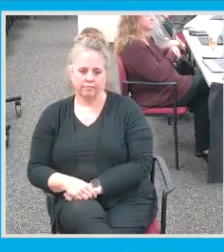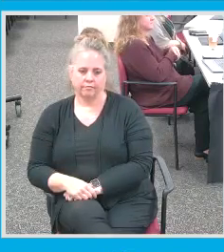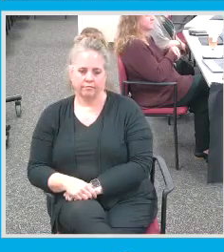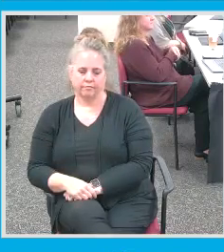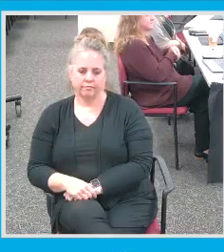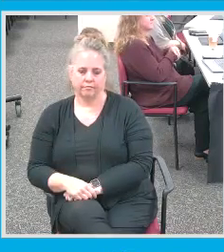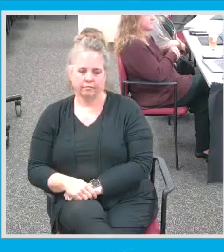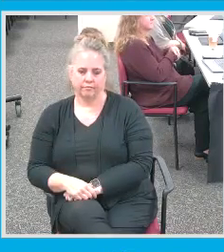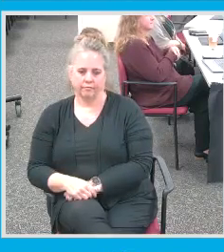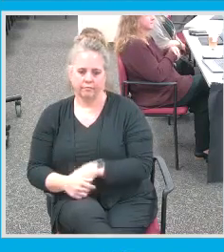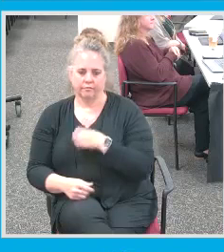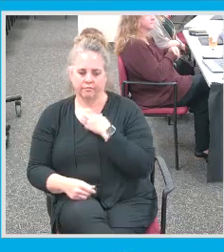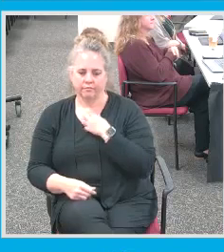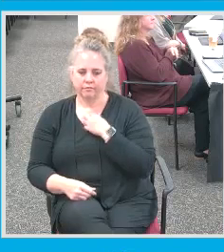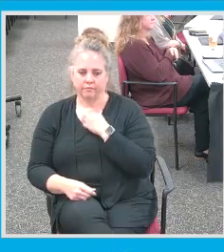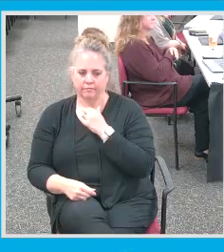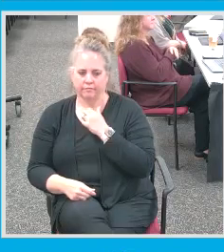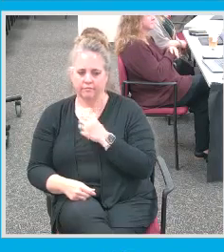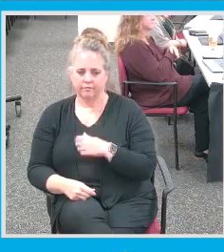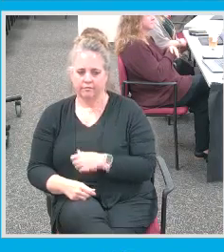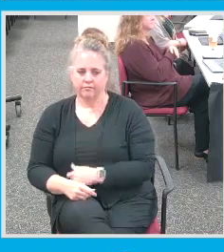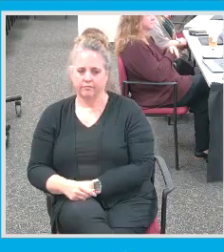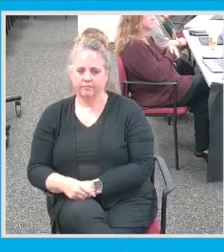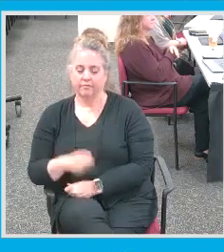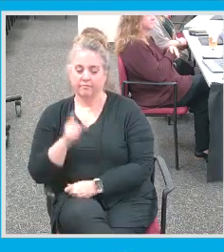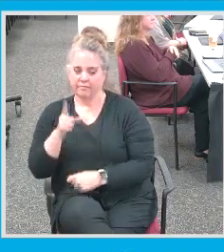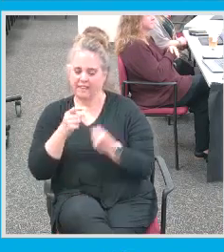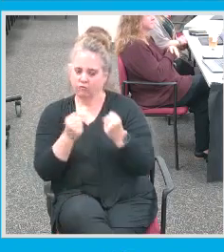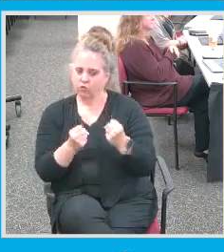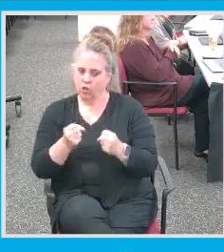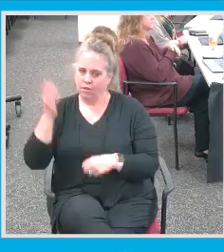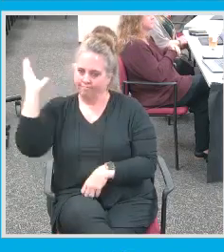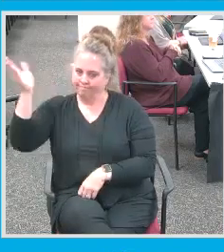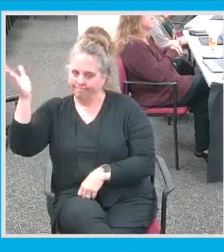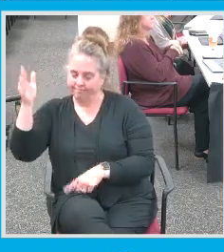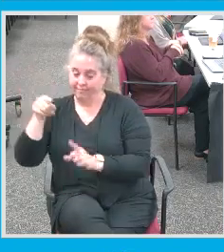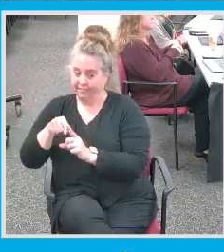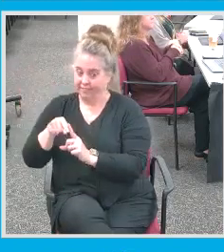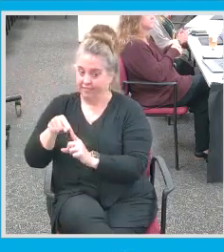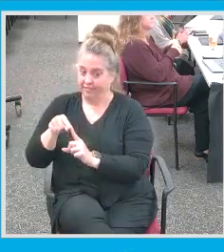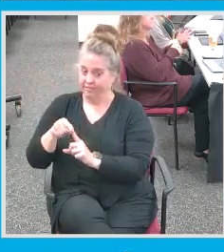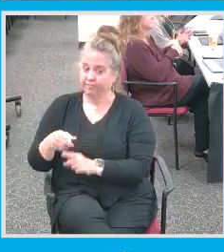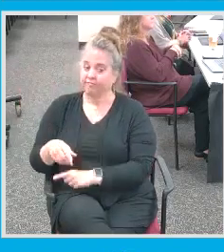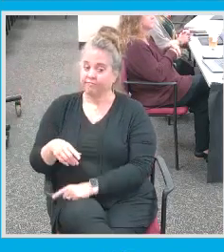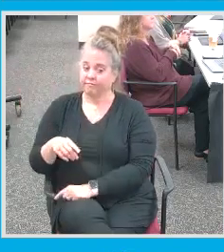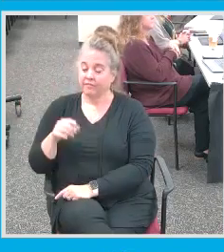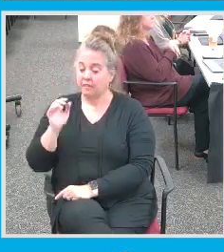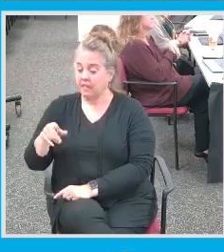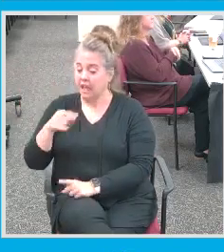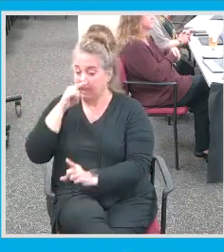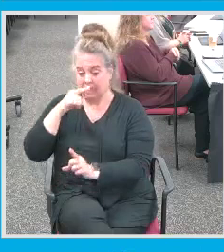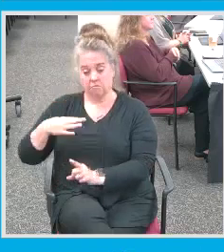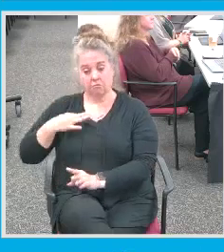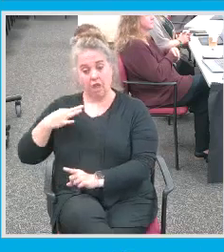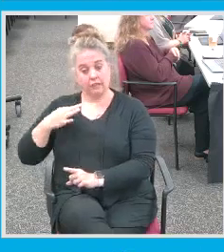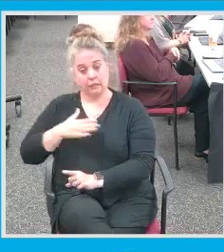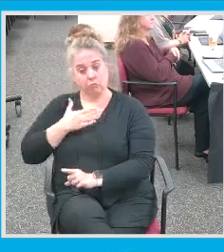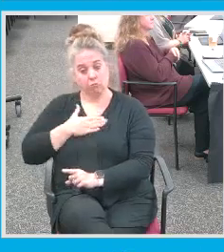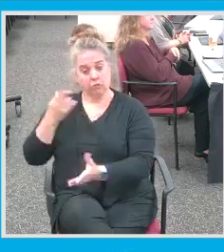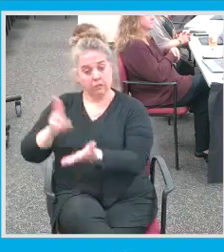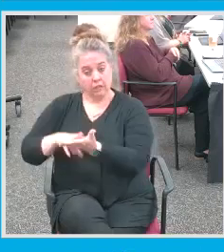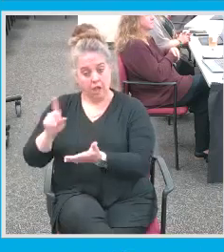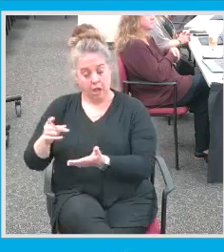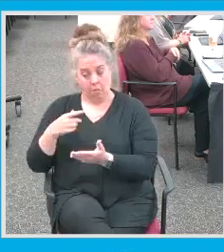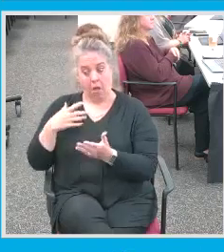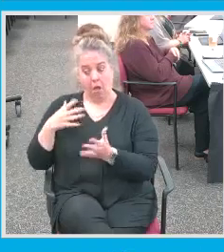on tobacco use and vaping, and that same student that had to go through it twice, he actually volunteered to sign up for that one at the high school, so I was really happy about